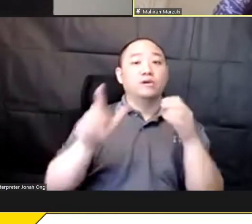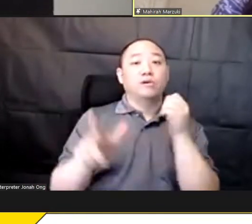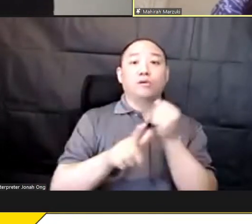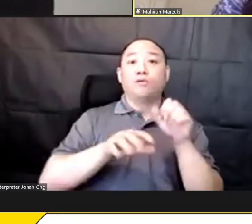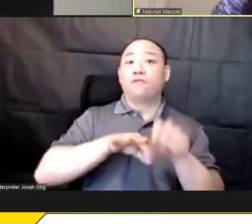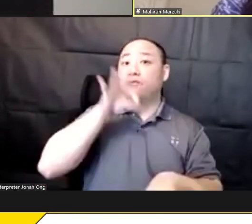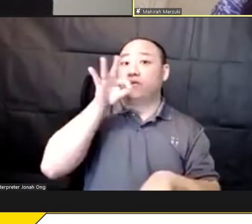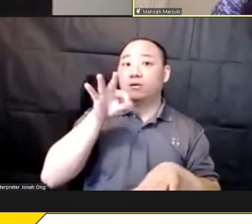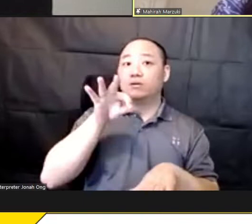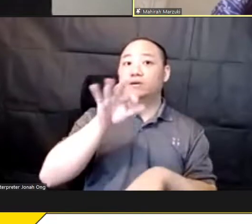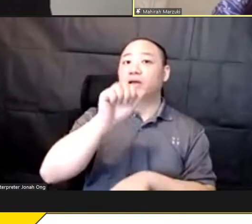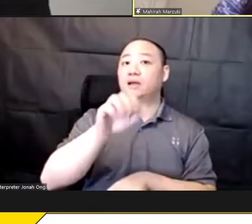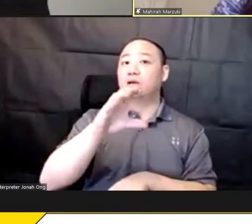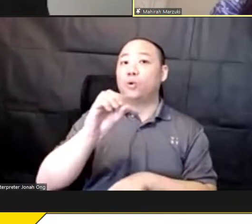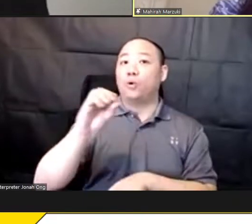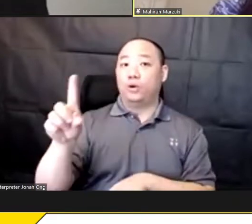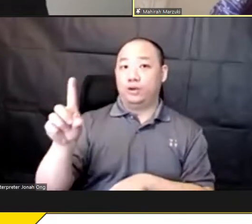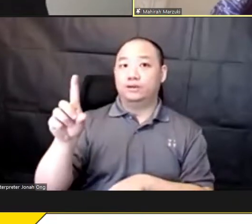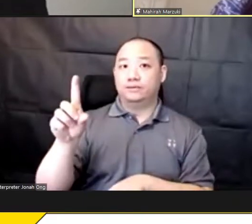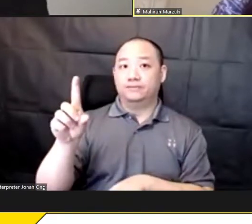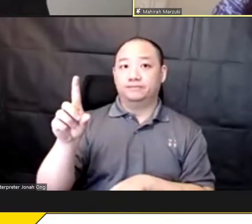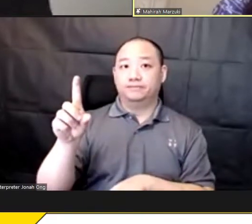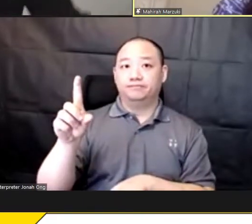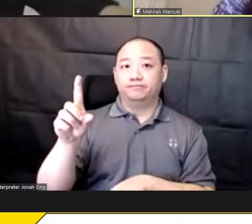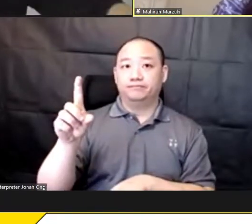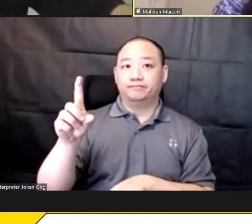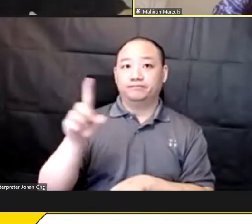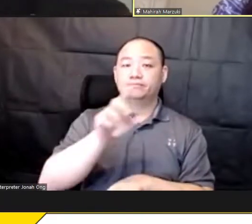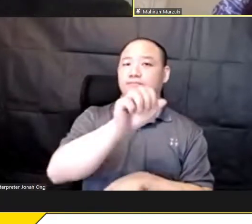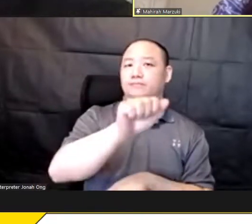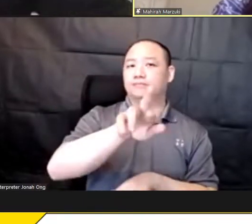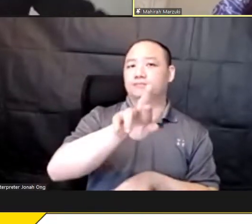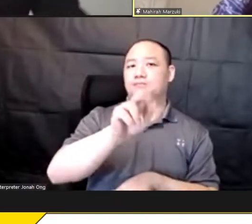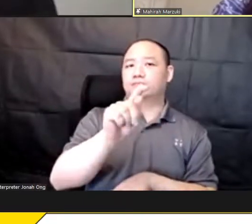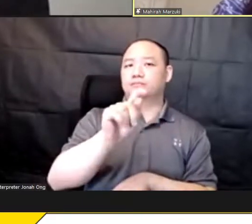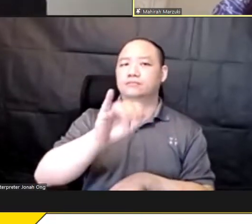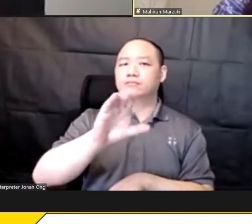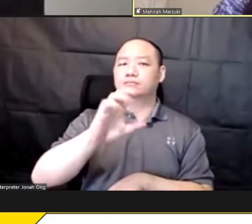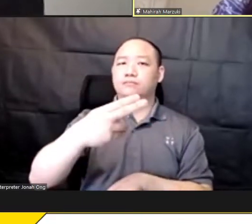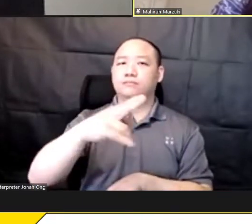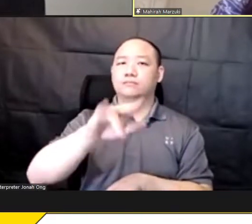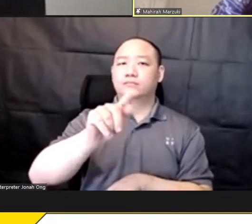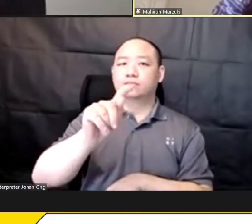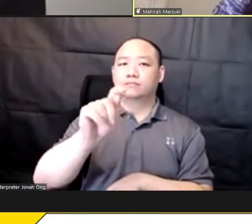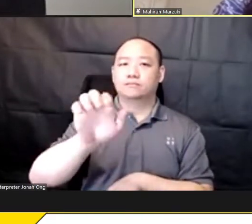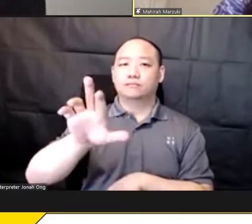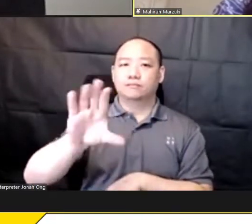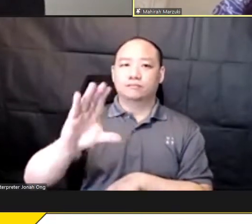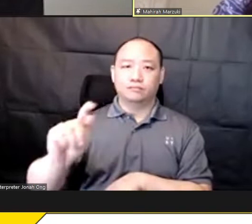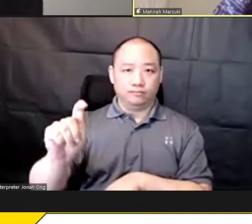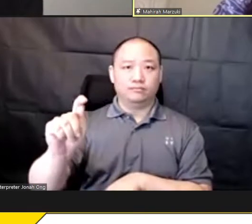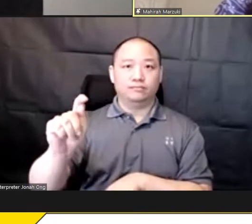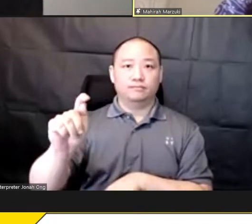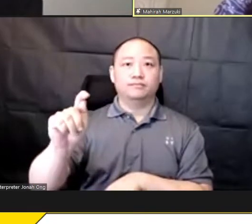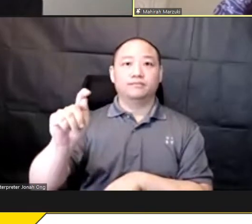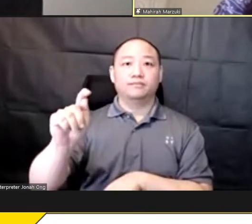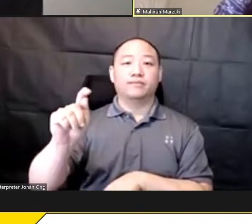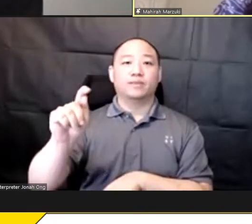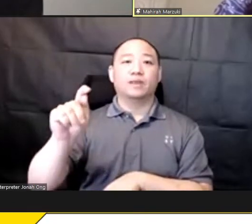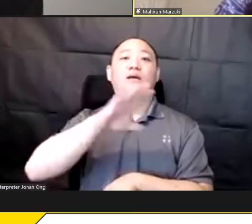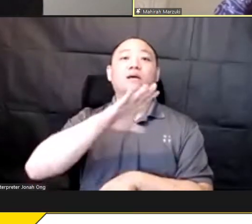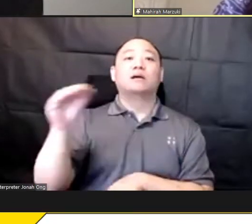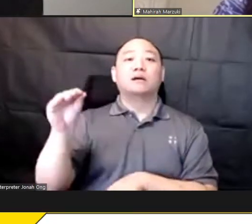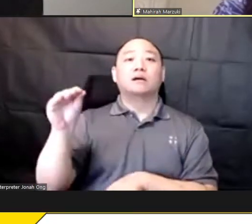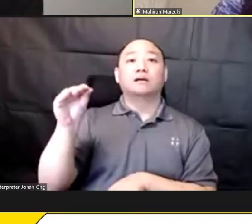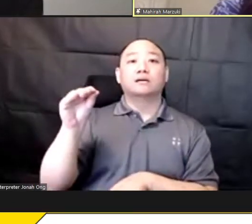Malaysia. Jason Wee is the co-founder of Architects of Diversity Malaysia, a nonprofit that aims to bridge communities and